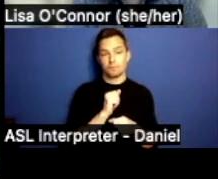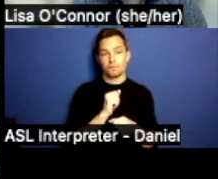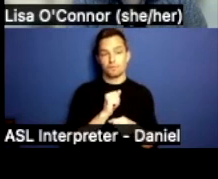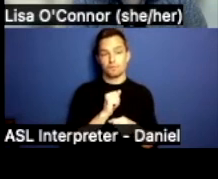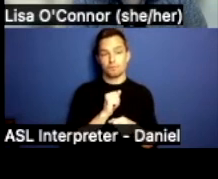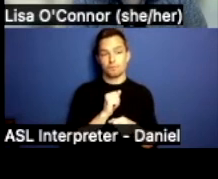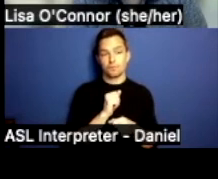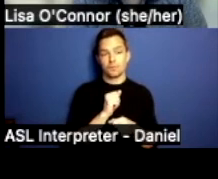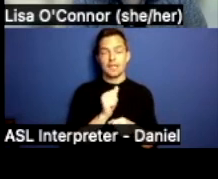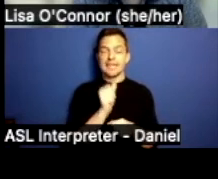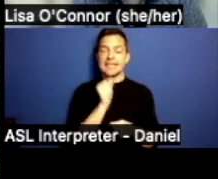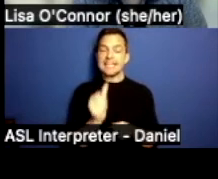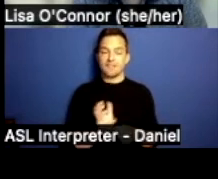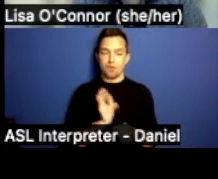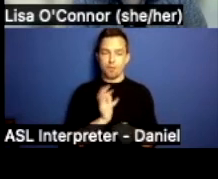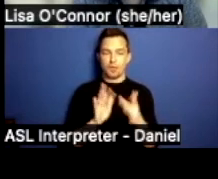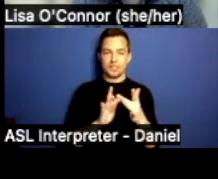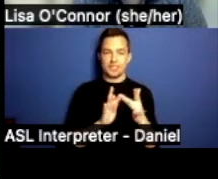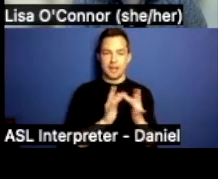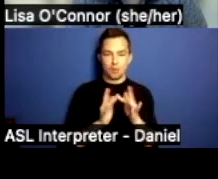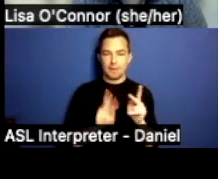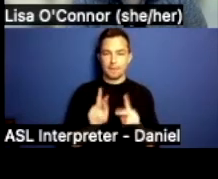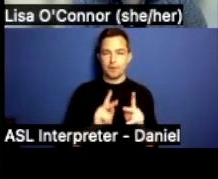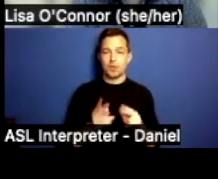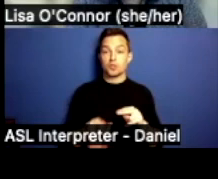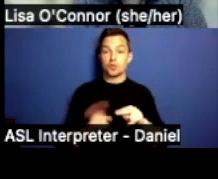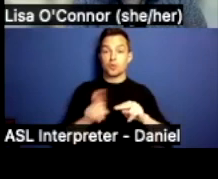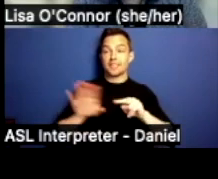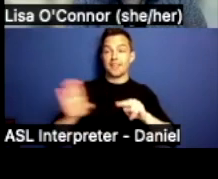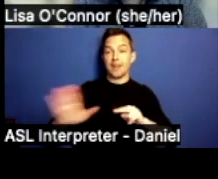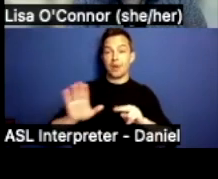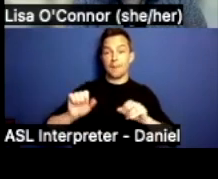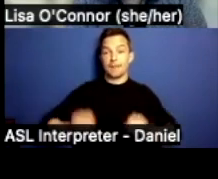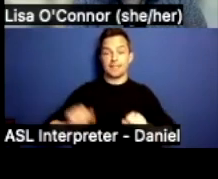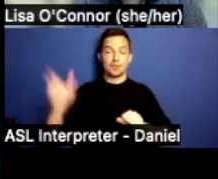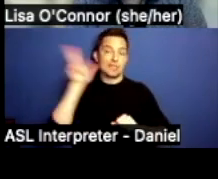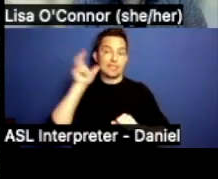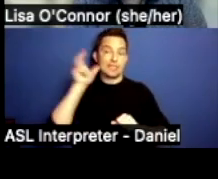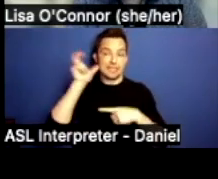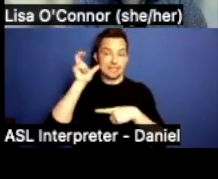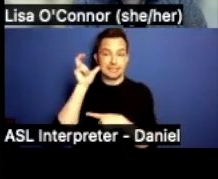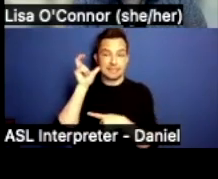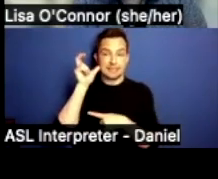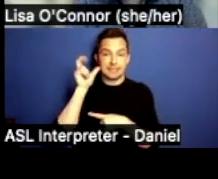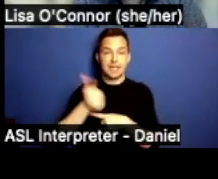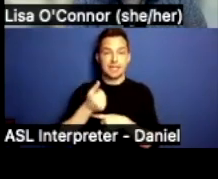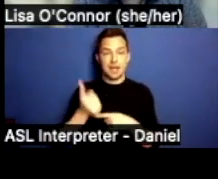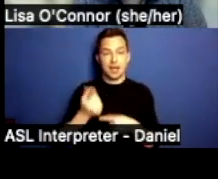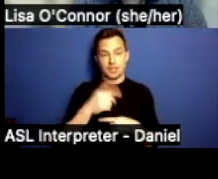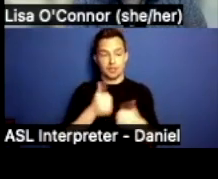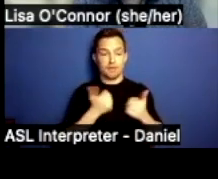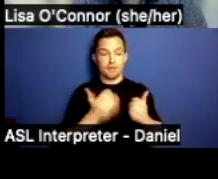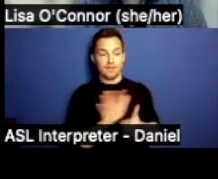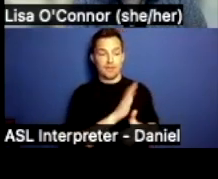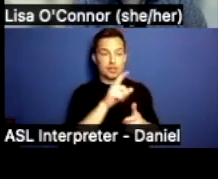informal network members to increase their capacity to be able to listen, and to understand survivors' needs and to know how